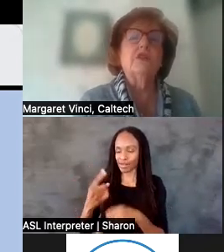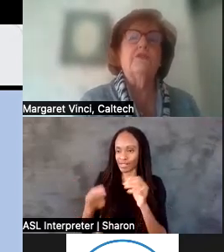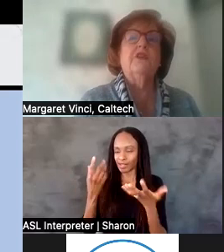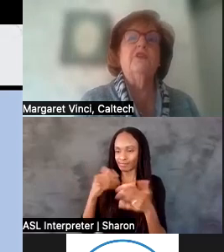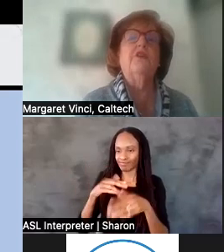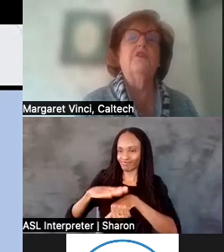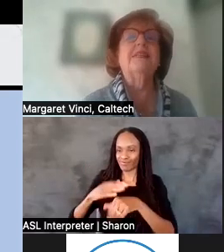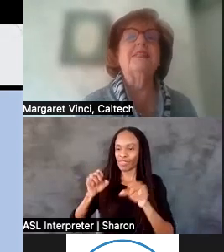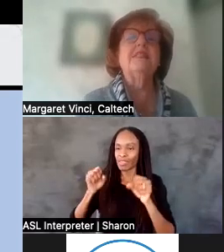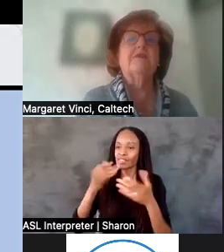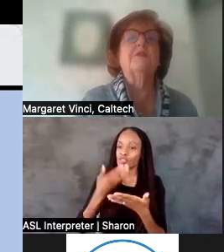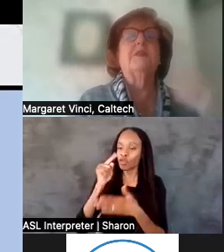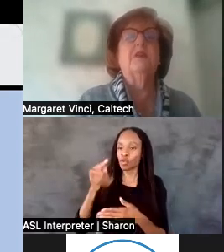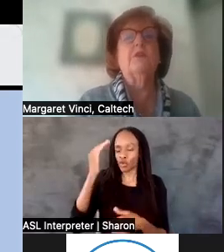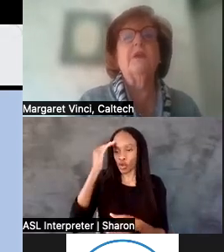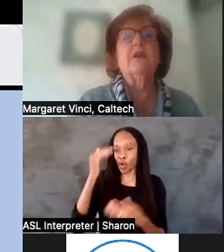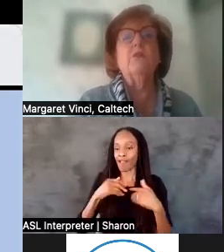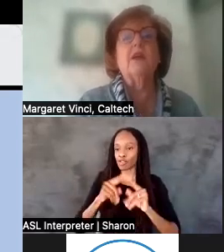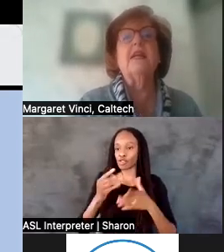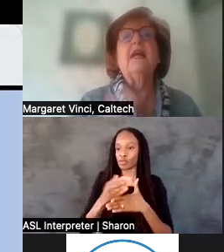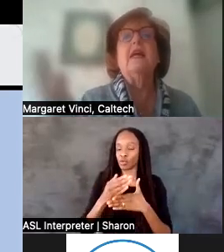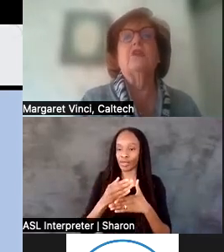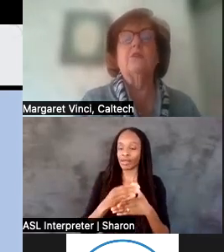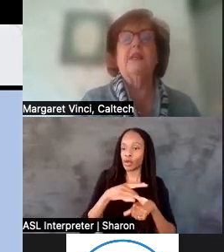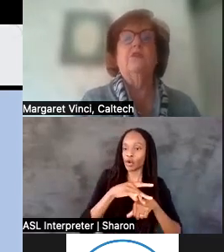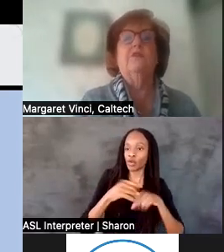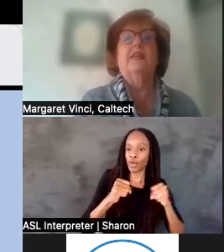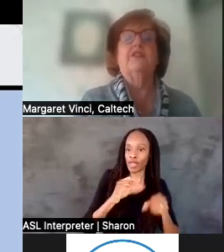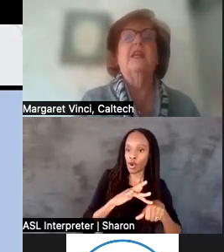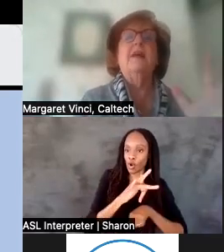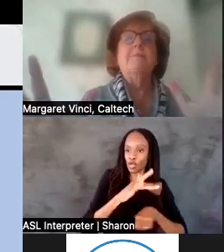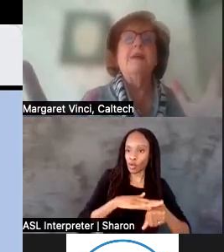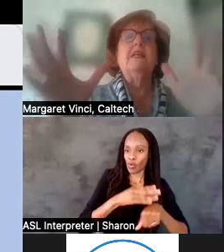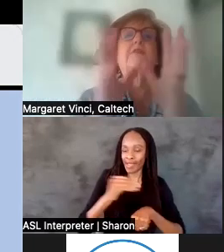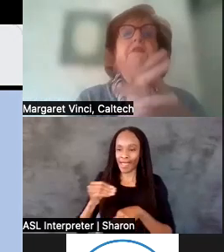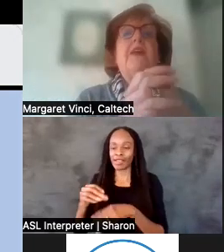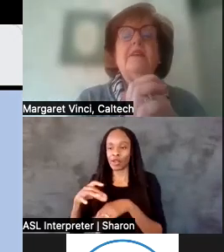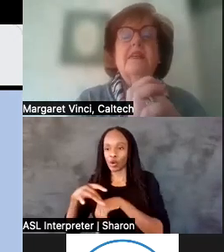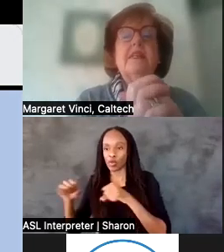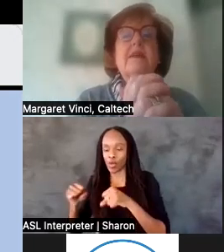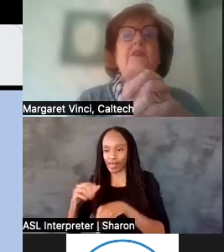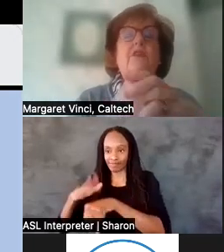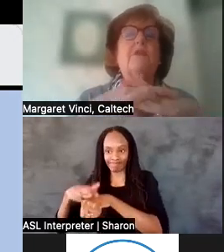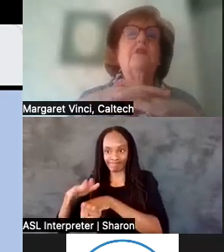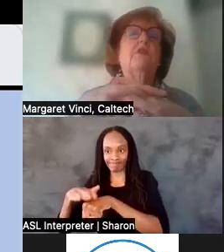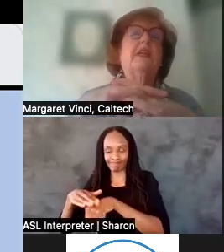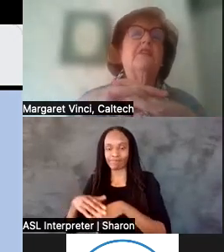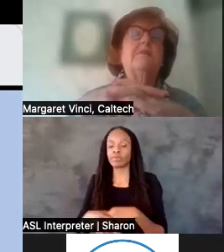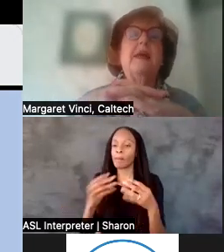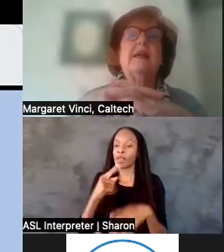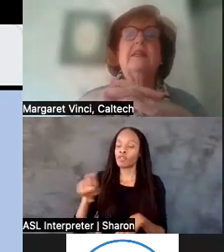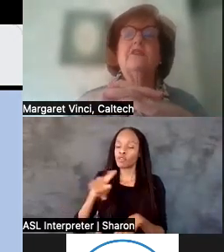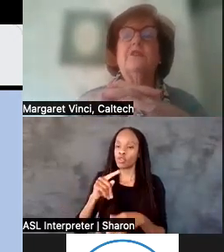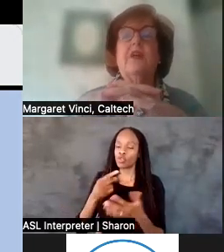also good for you to know there is a difference between earthquake early warning and earthquake notification. Many of you have had signed up for an earthquake